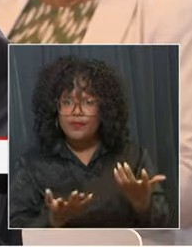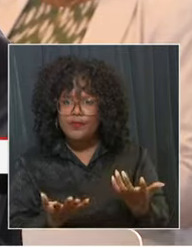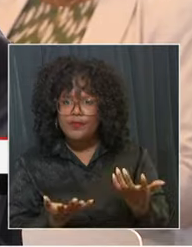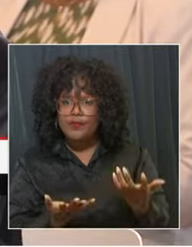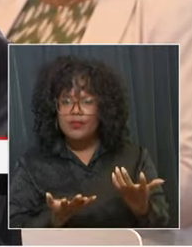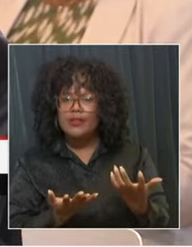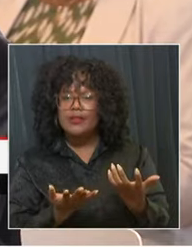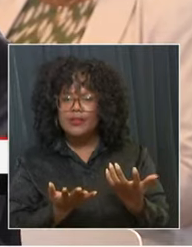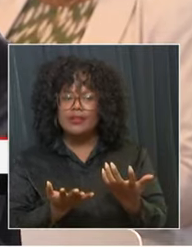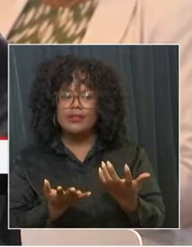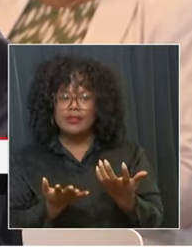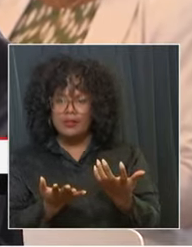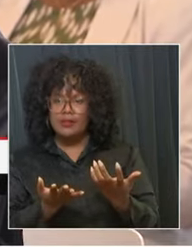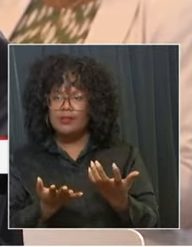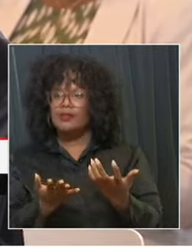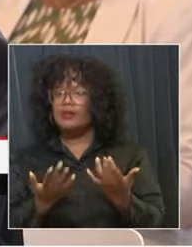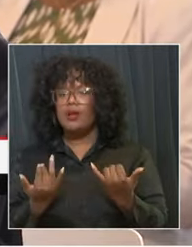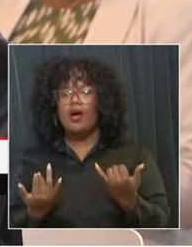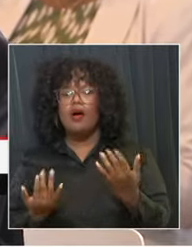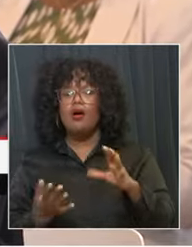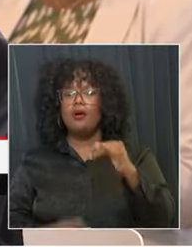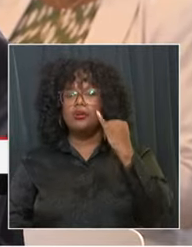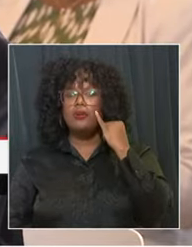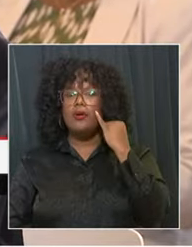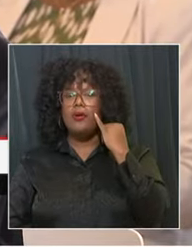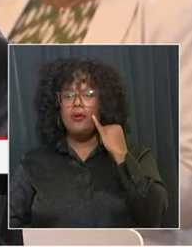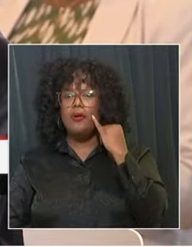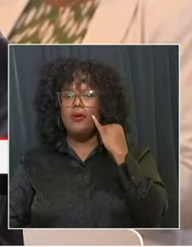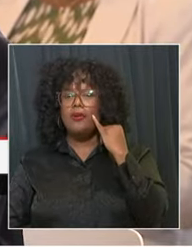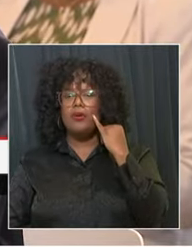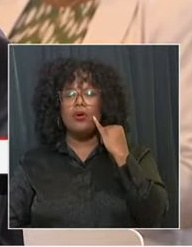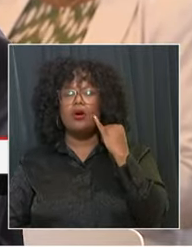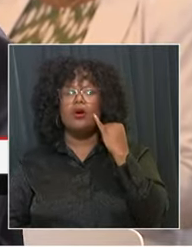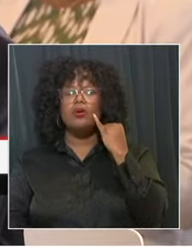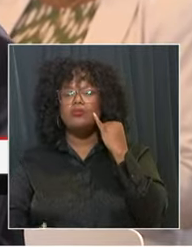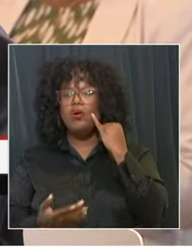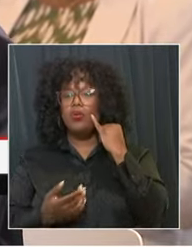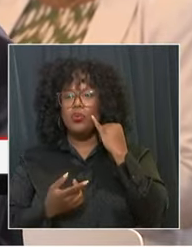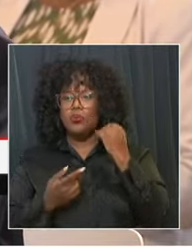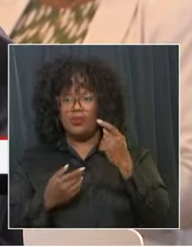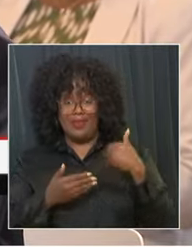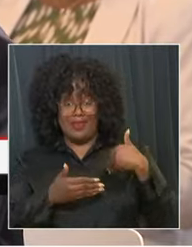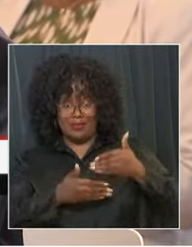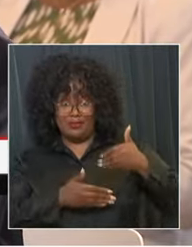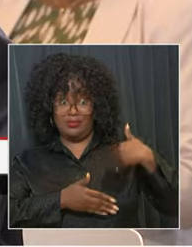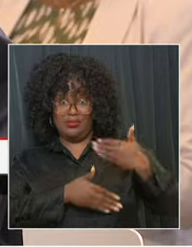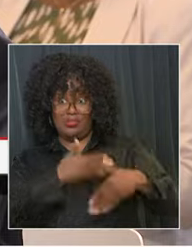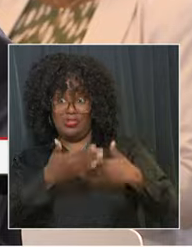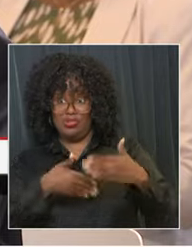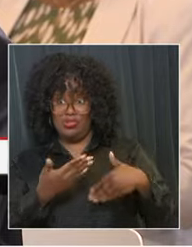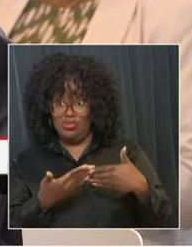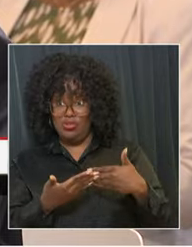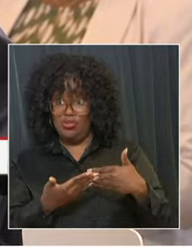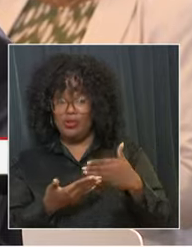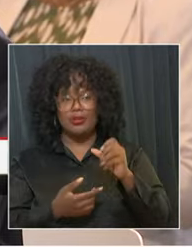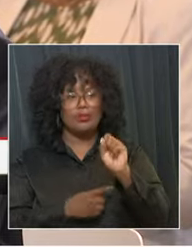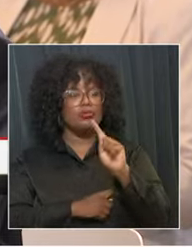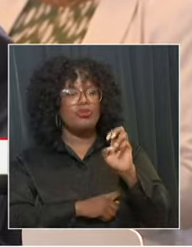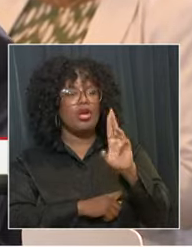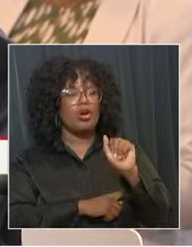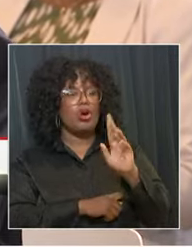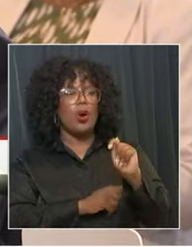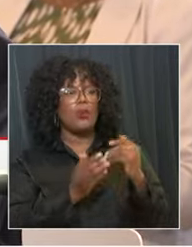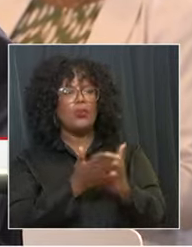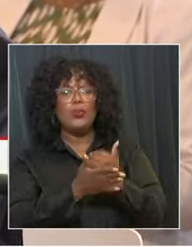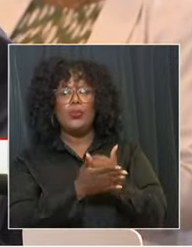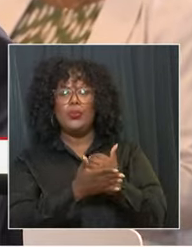network, whatever we want to call it, next generation streetcar or bus, rather than work with WMATA to think about how to really amp up what our WMATA